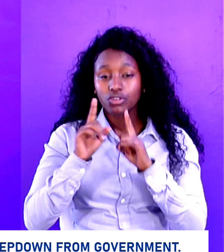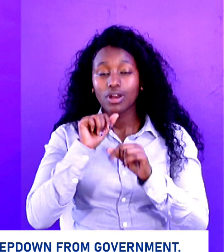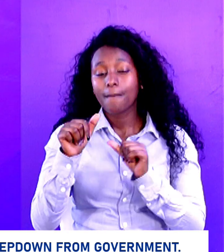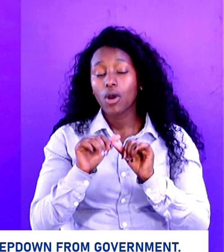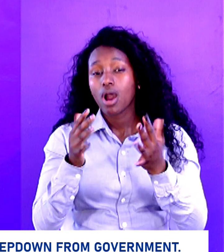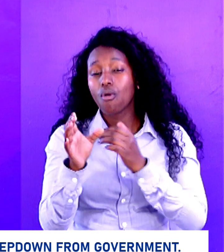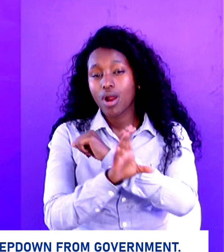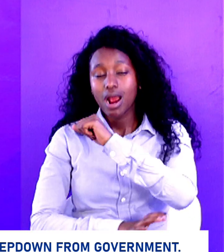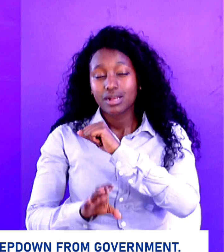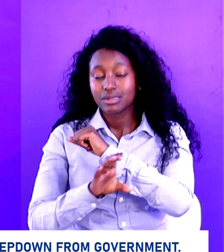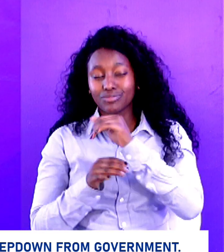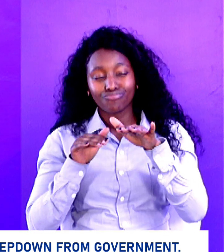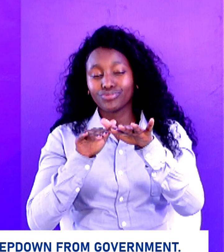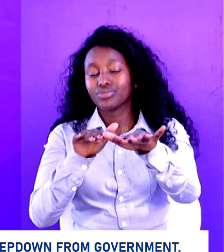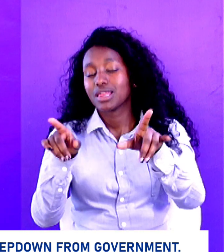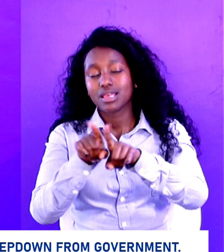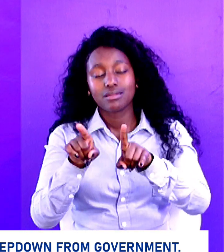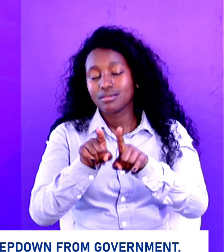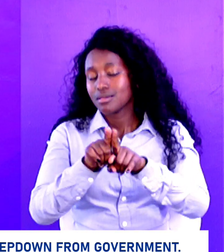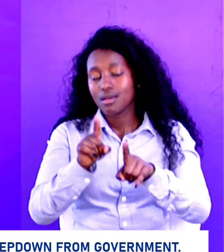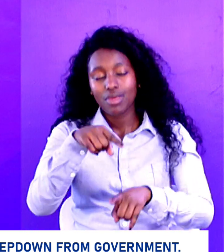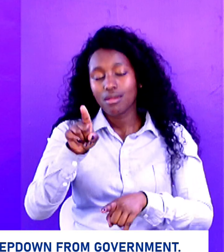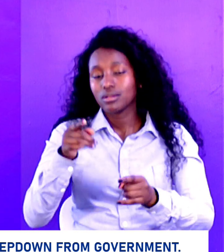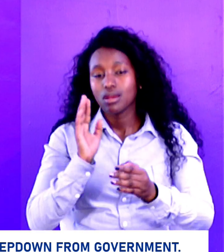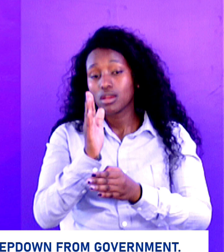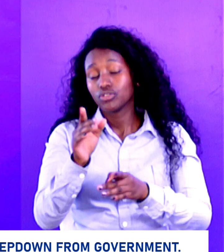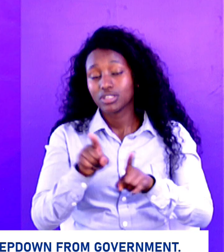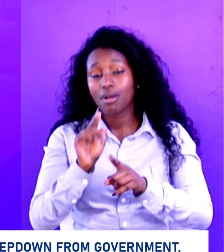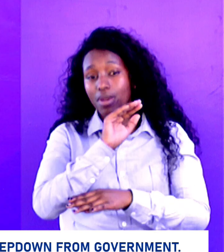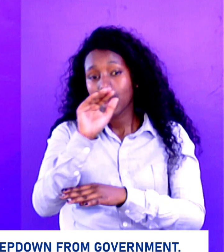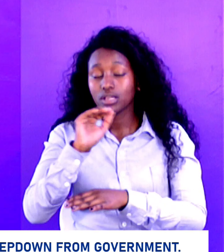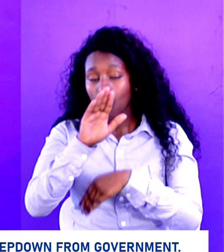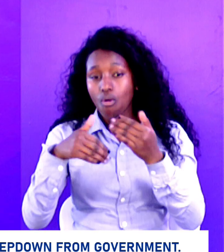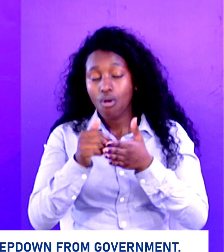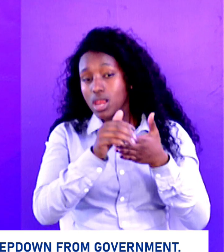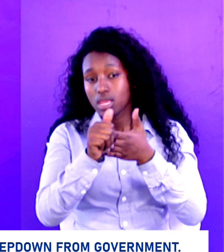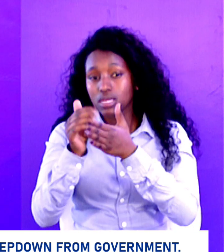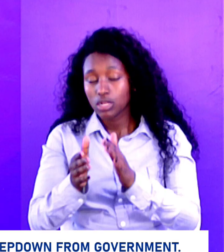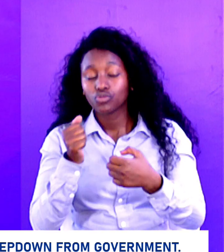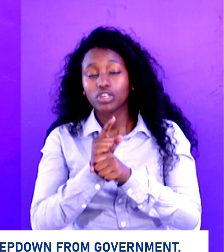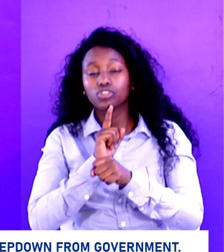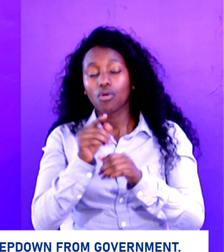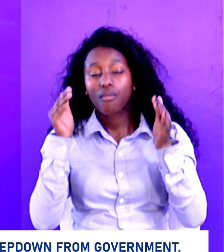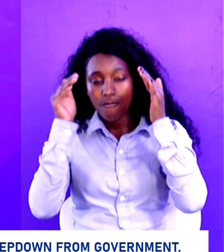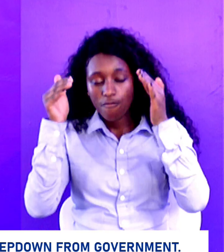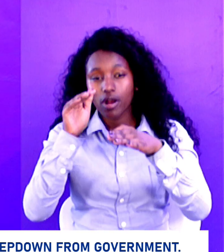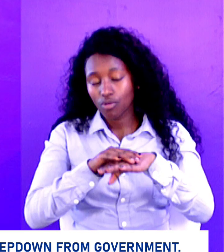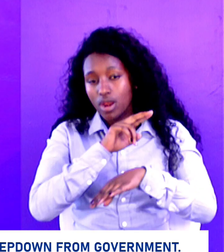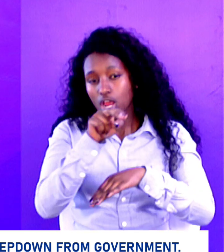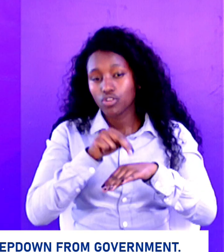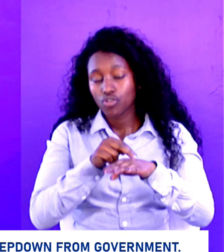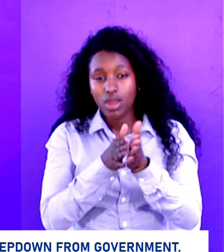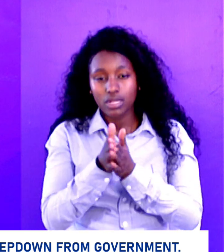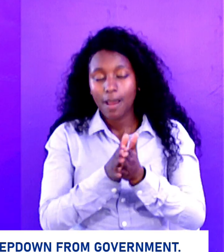not headed in the right direction and called on leaders to put national interest before personal or